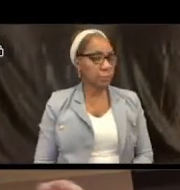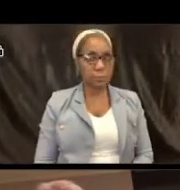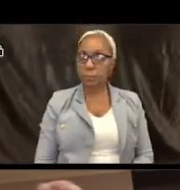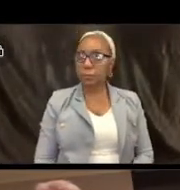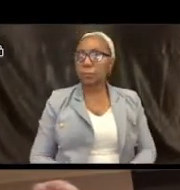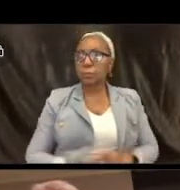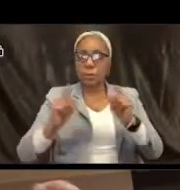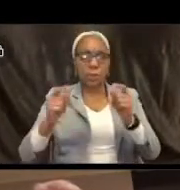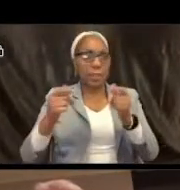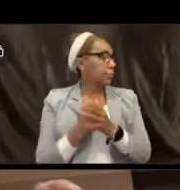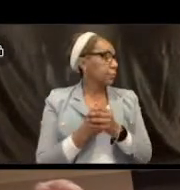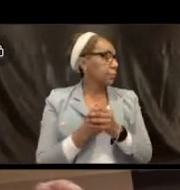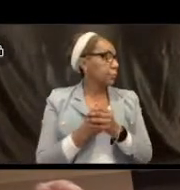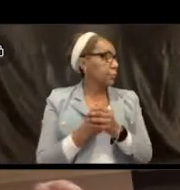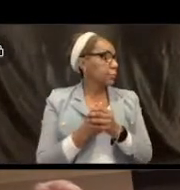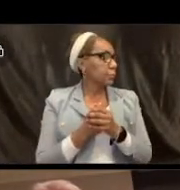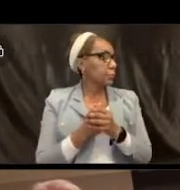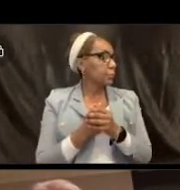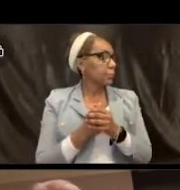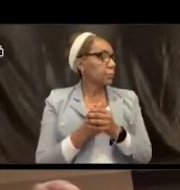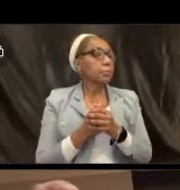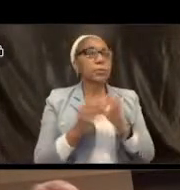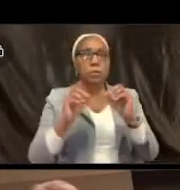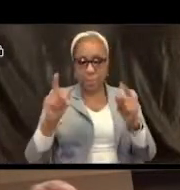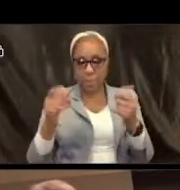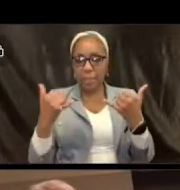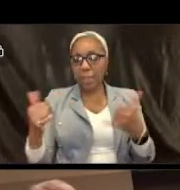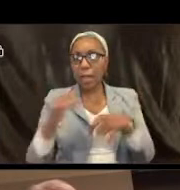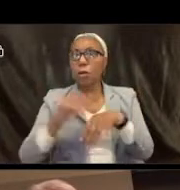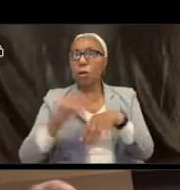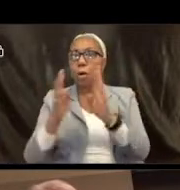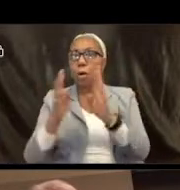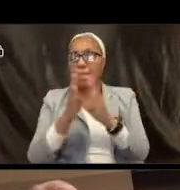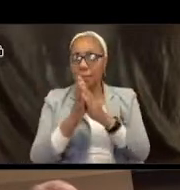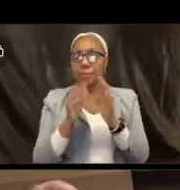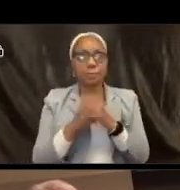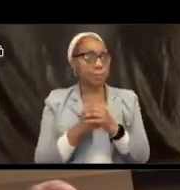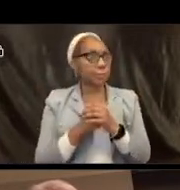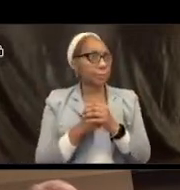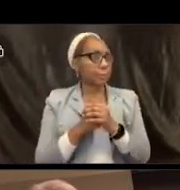have the roll call. Call the meeting to order.